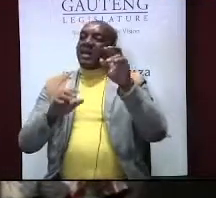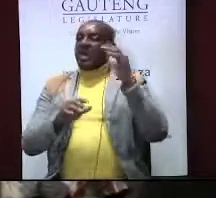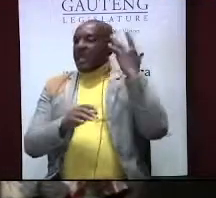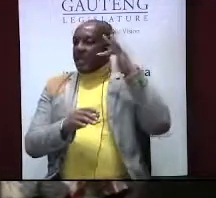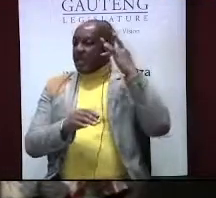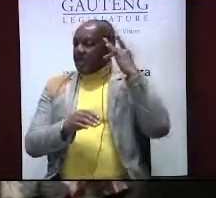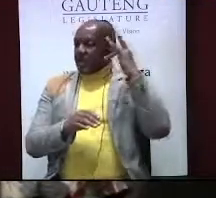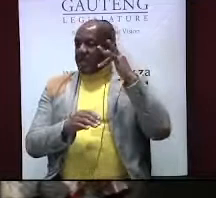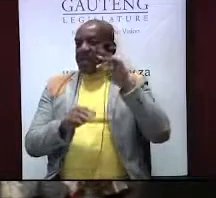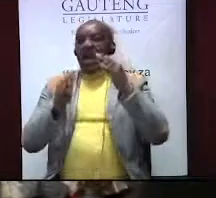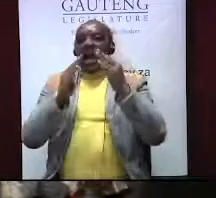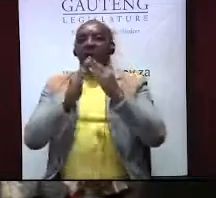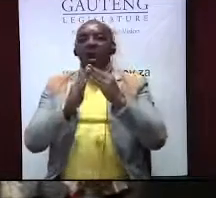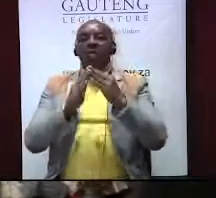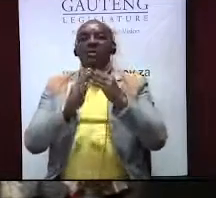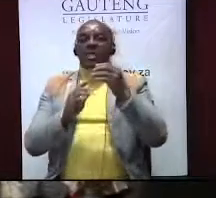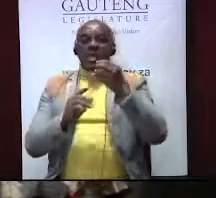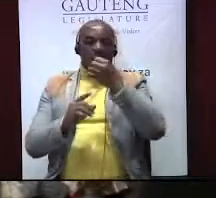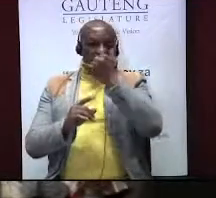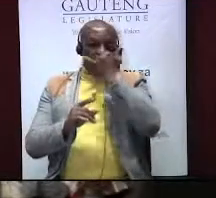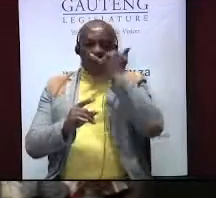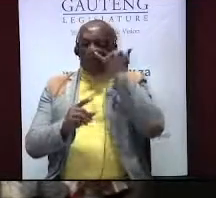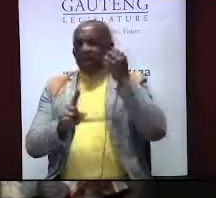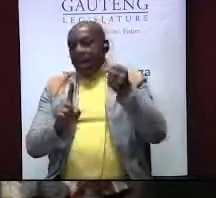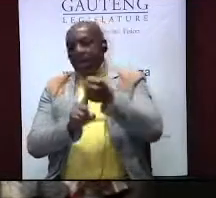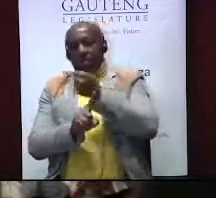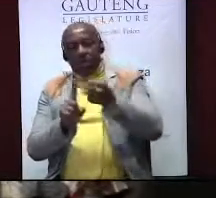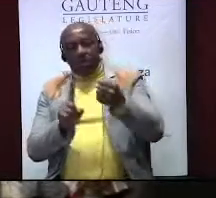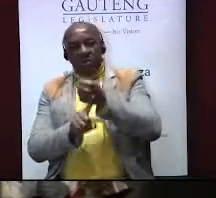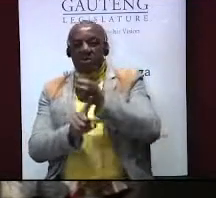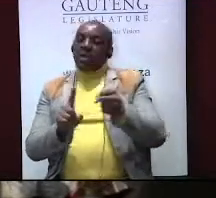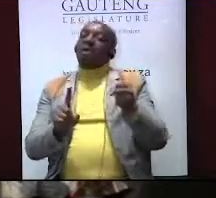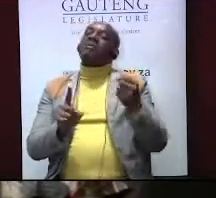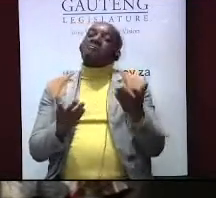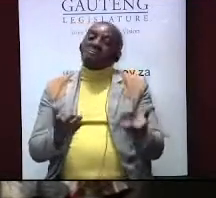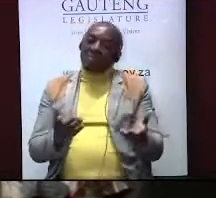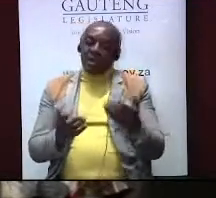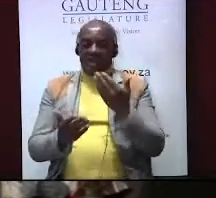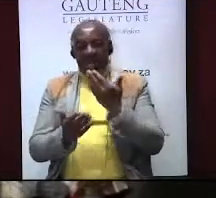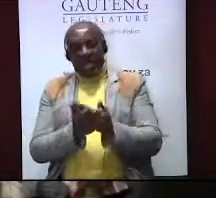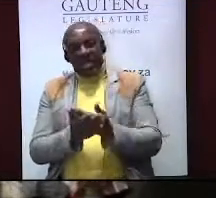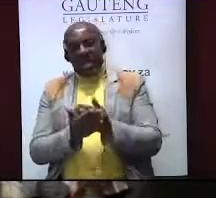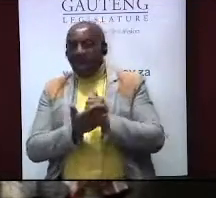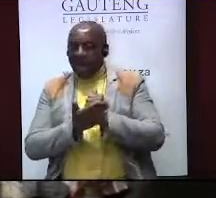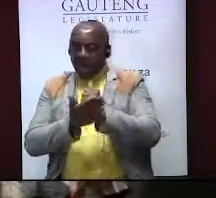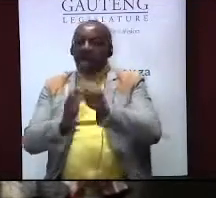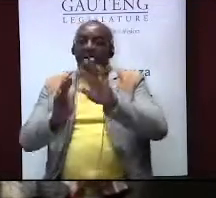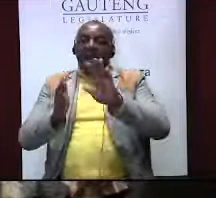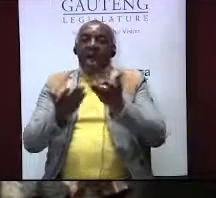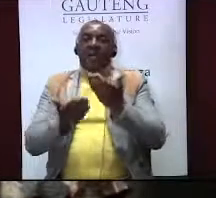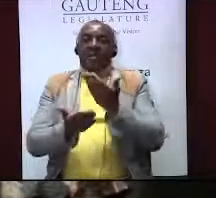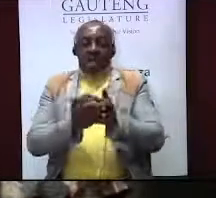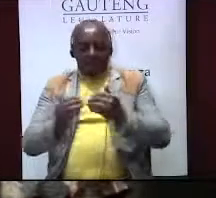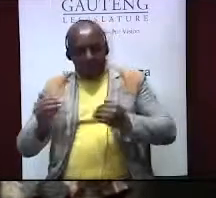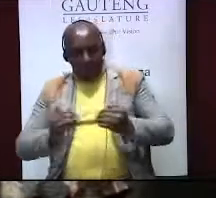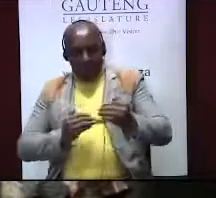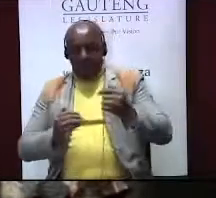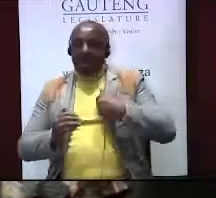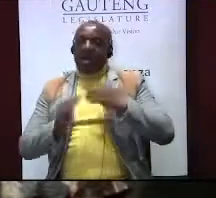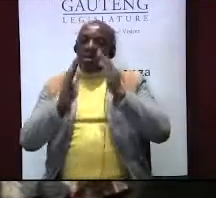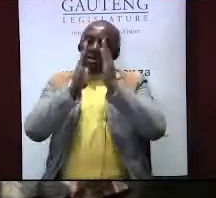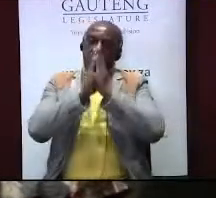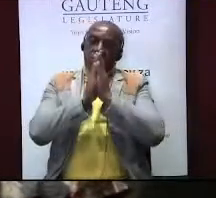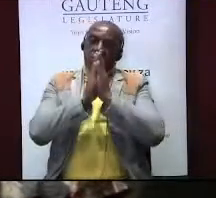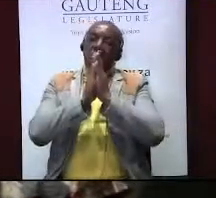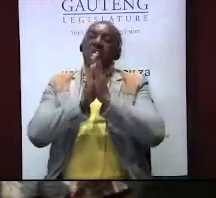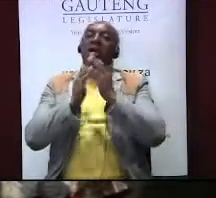child molestation, drug abuse, you will be able to be equipped for how do I handle it as a church. Thank